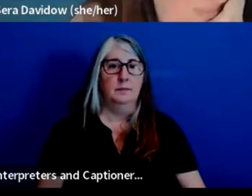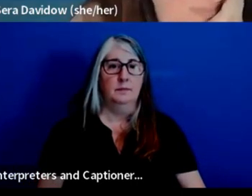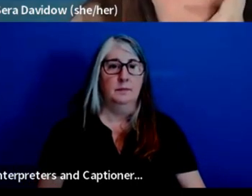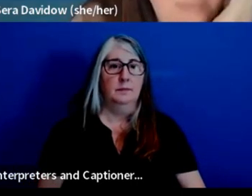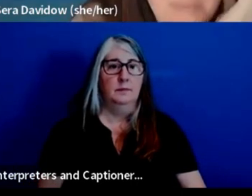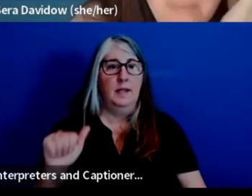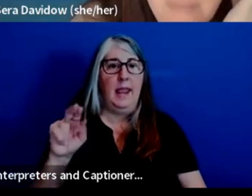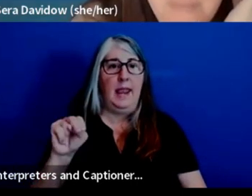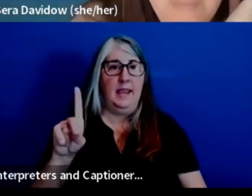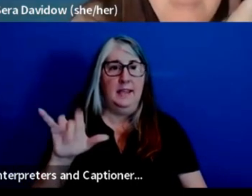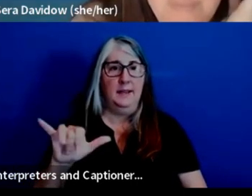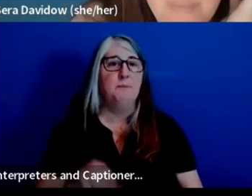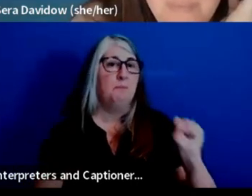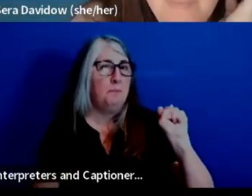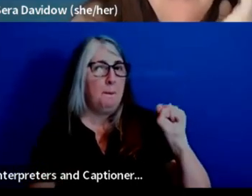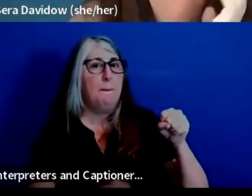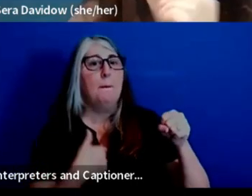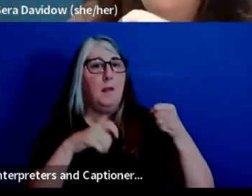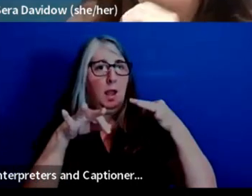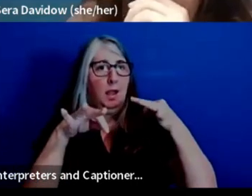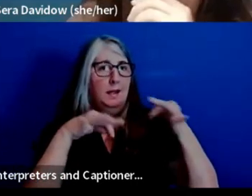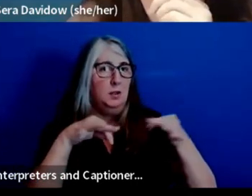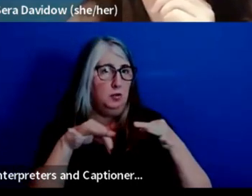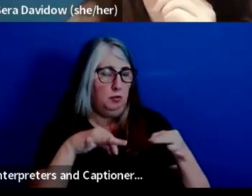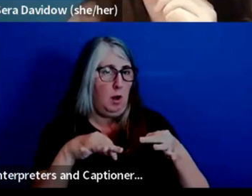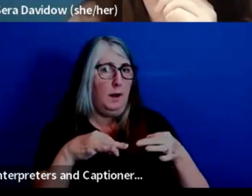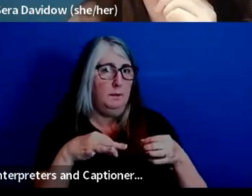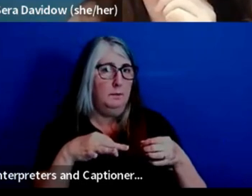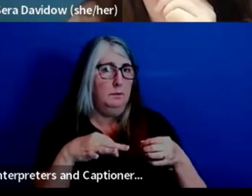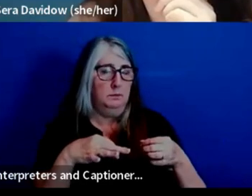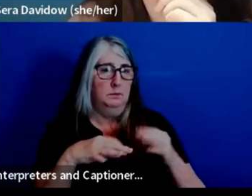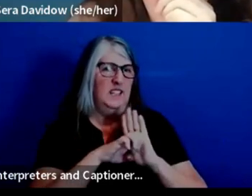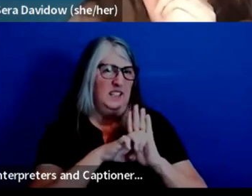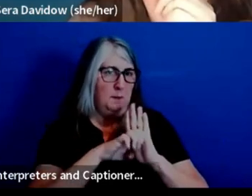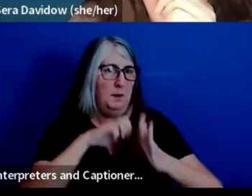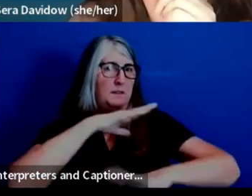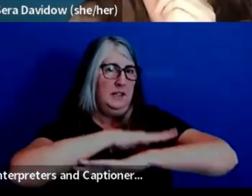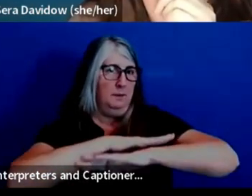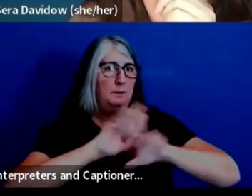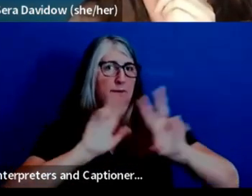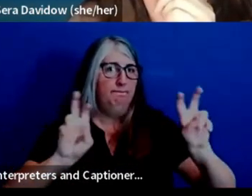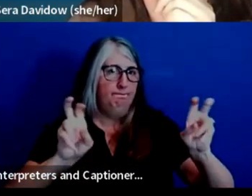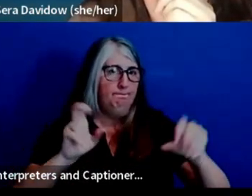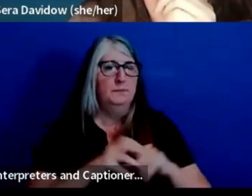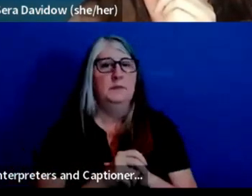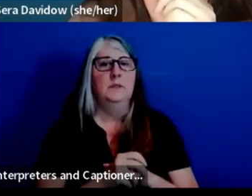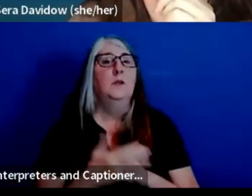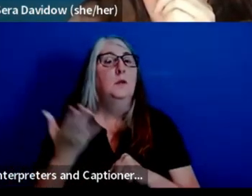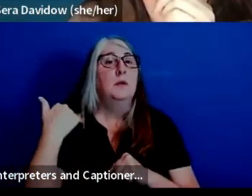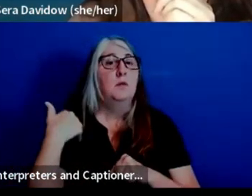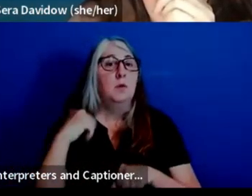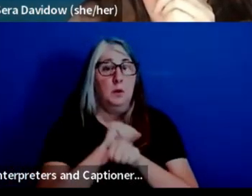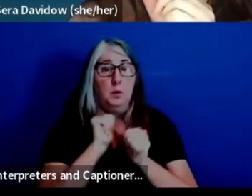Andy. Yeah, I can describe one. There was once somebody I worked